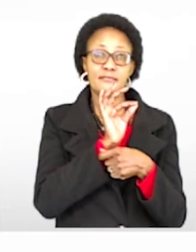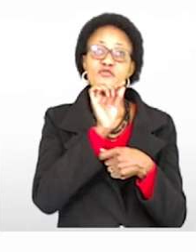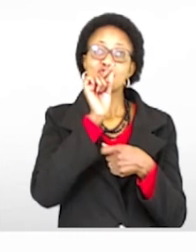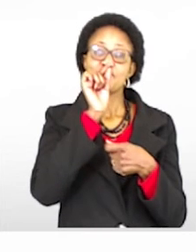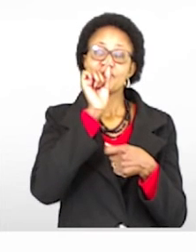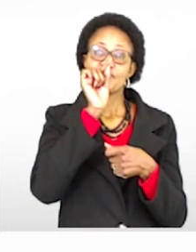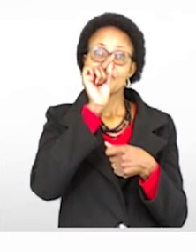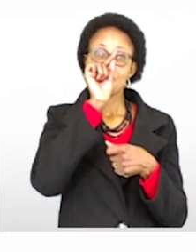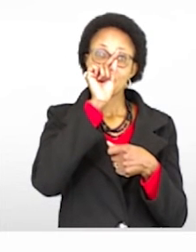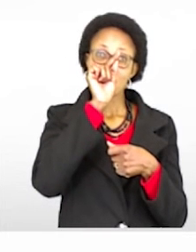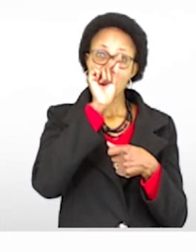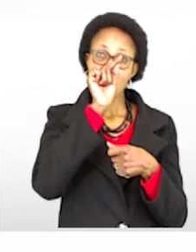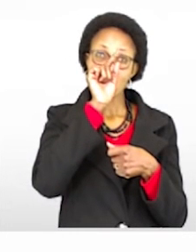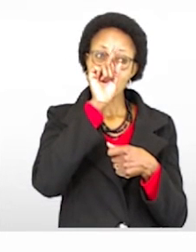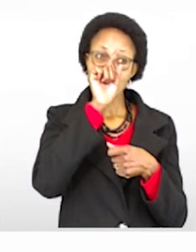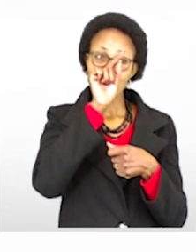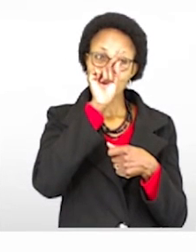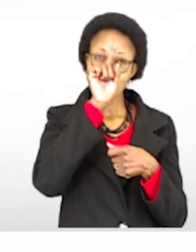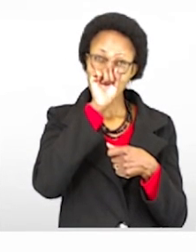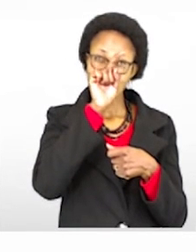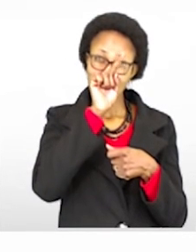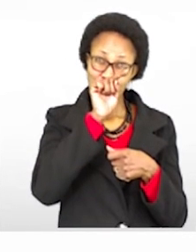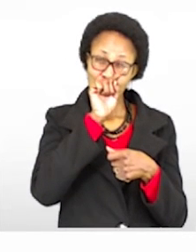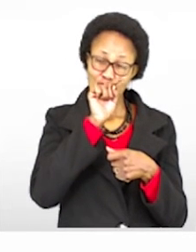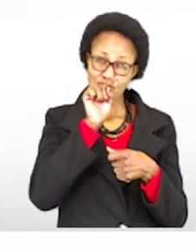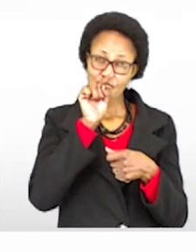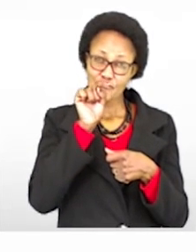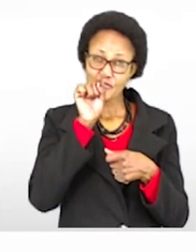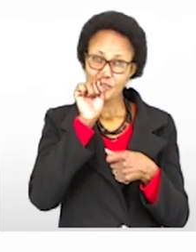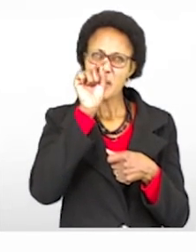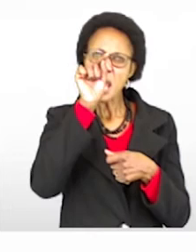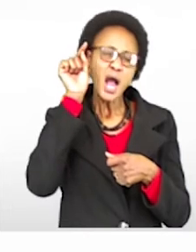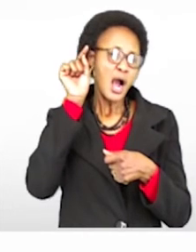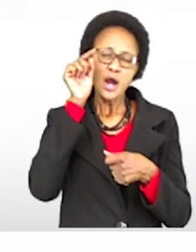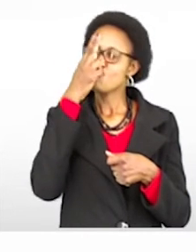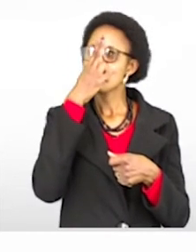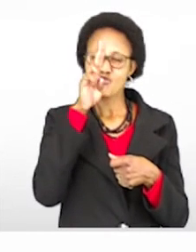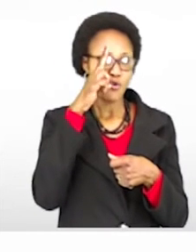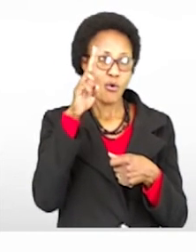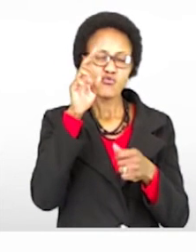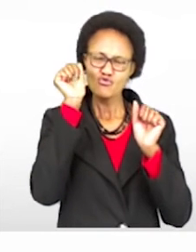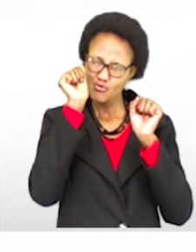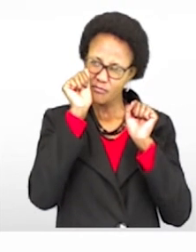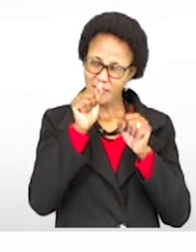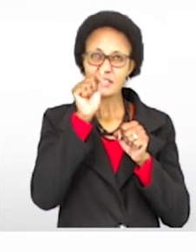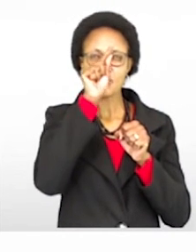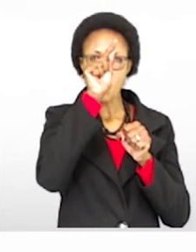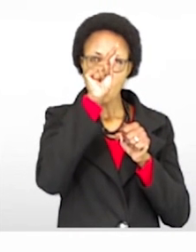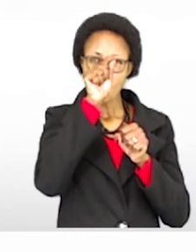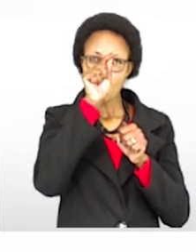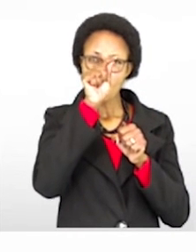to trace without lifting our hand. The first picture we can see is of a